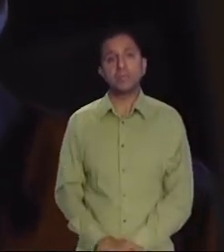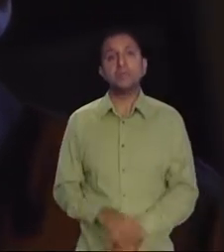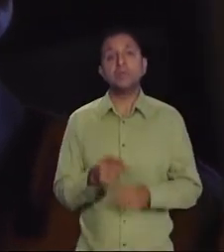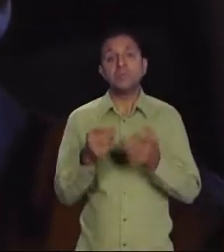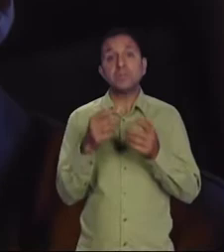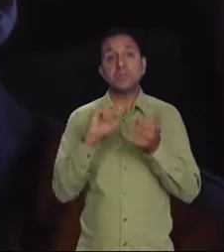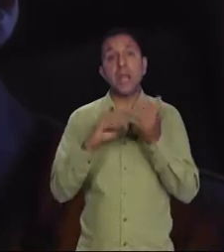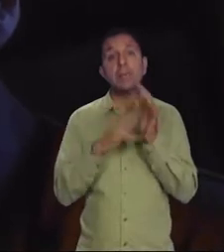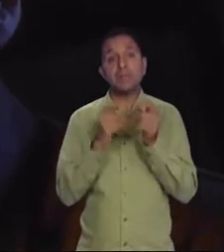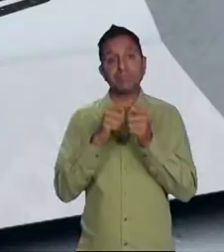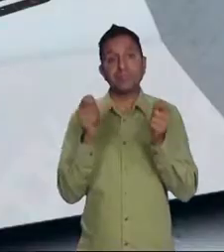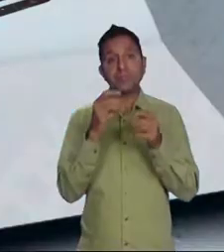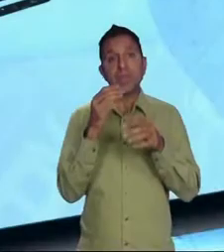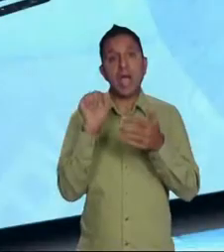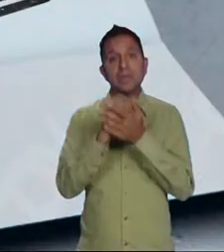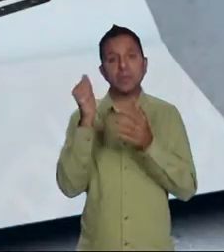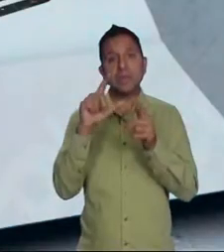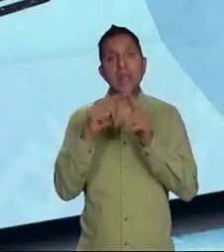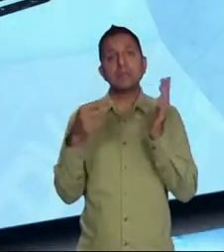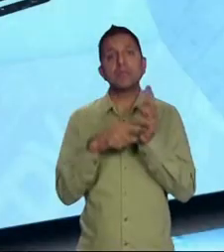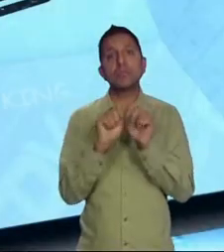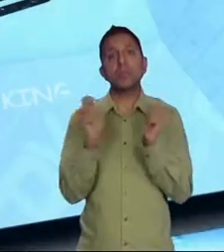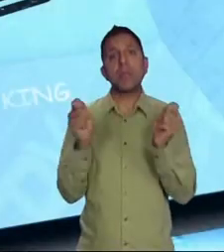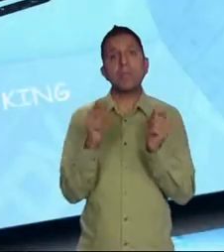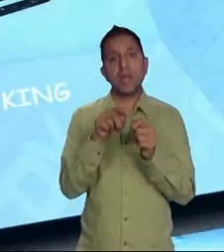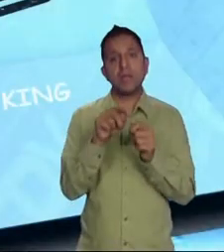buy that and then met up with him.